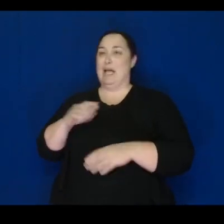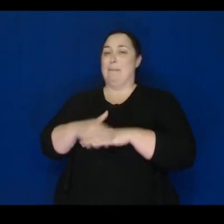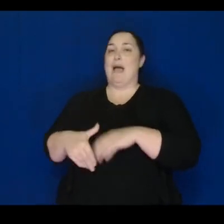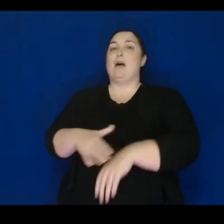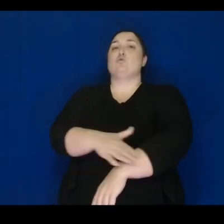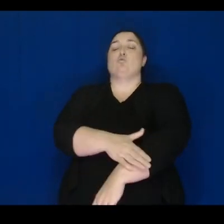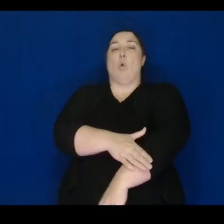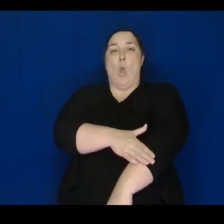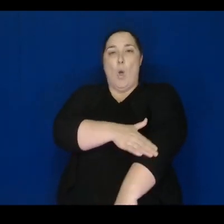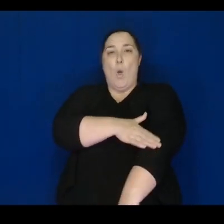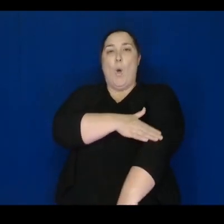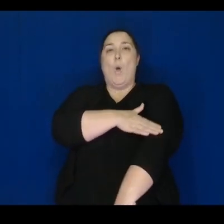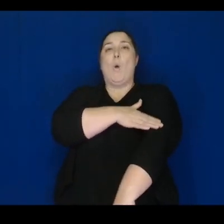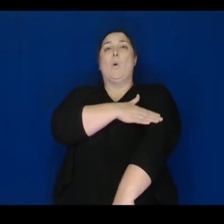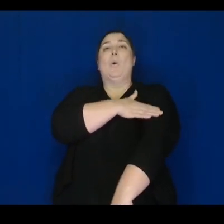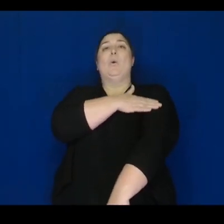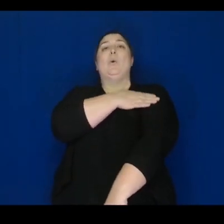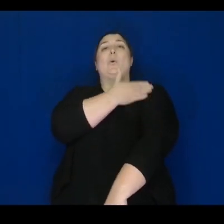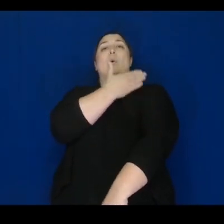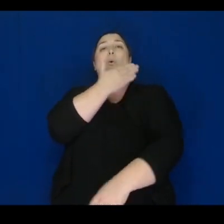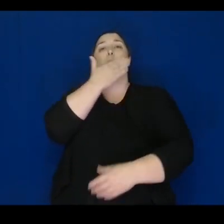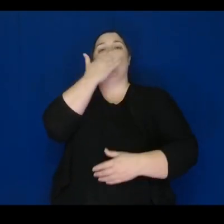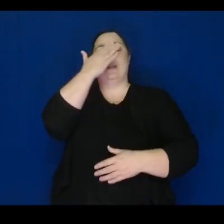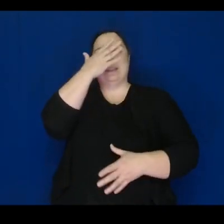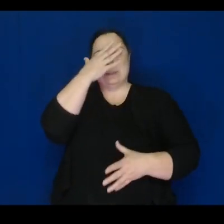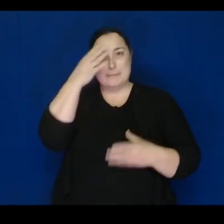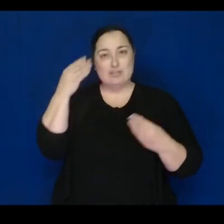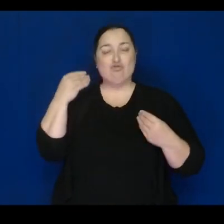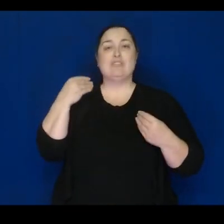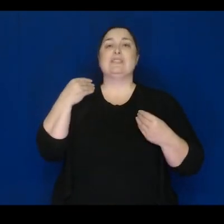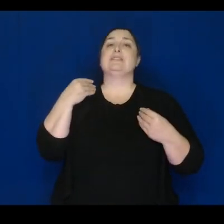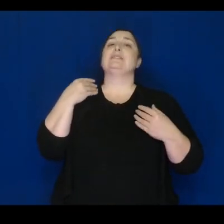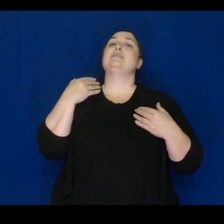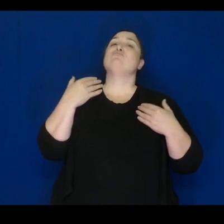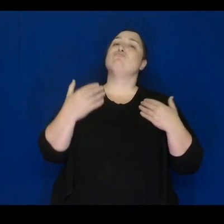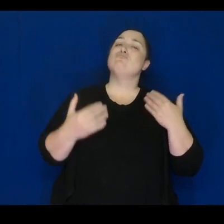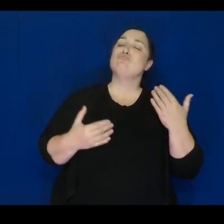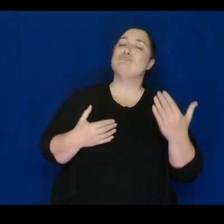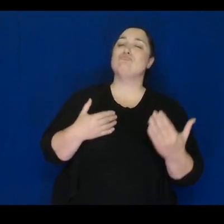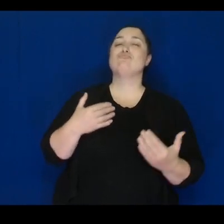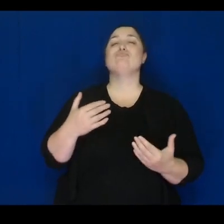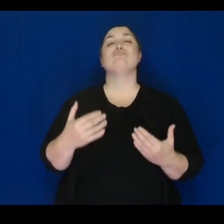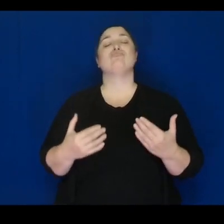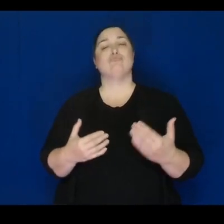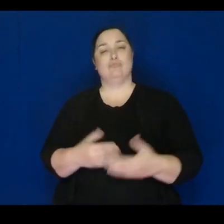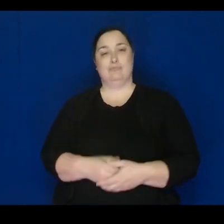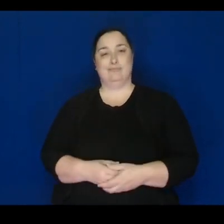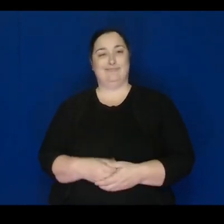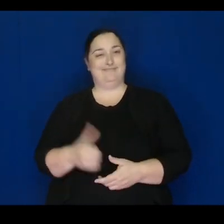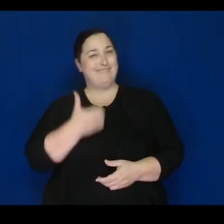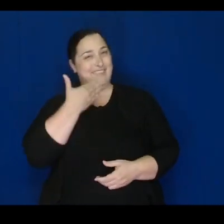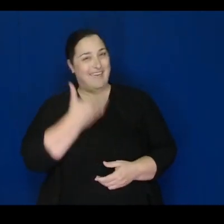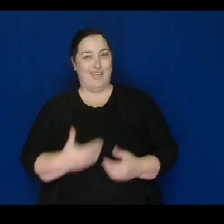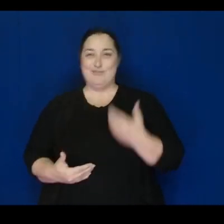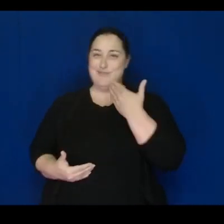taking that time to experience things. Absolutely. Thank you, Krystal. Thank you.